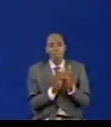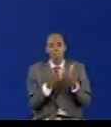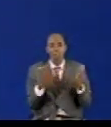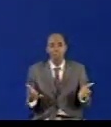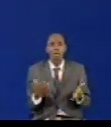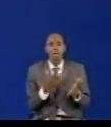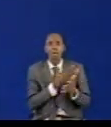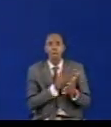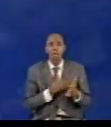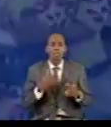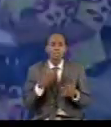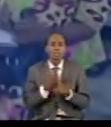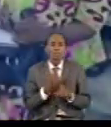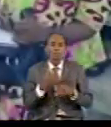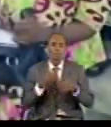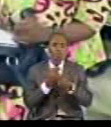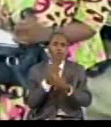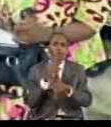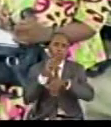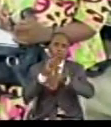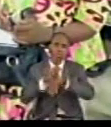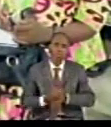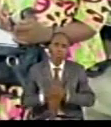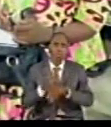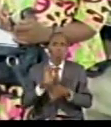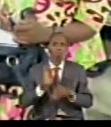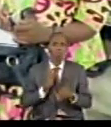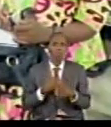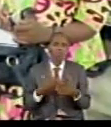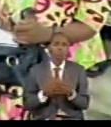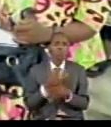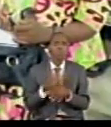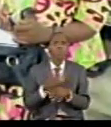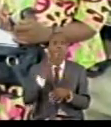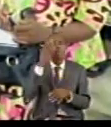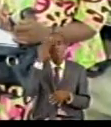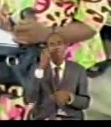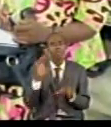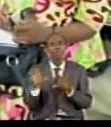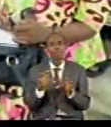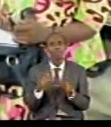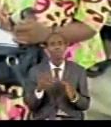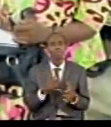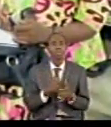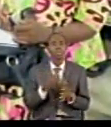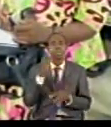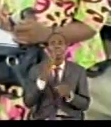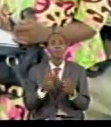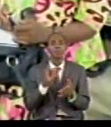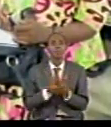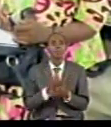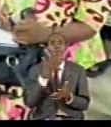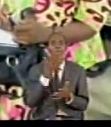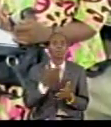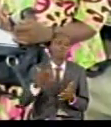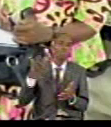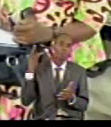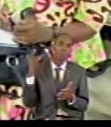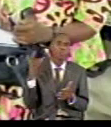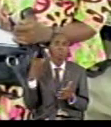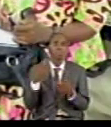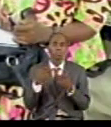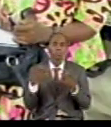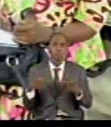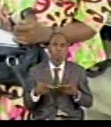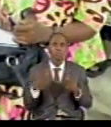former denomination. Why did you come? If that former denomination and their tradition and